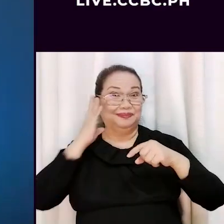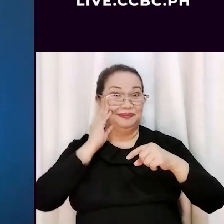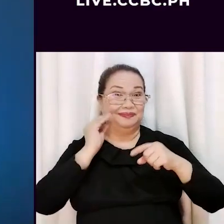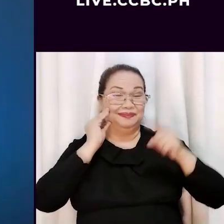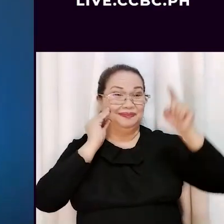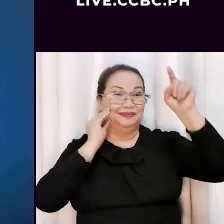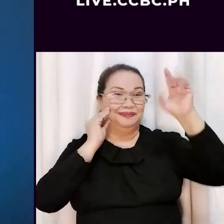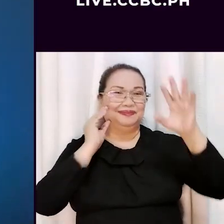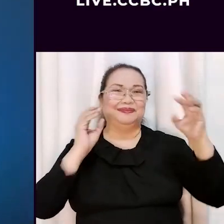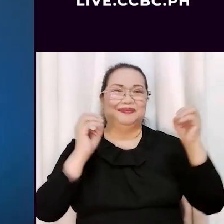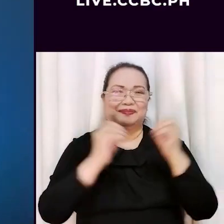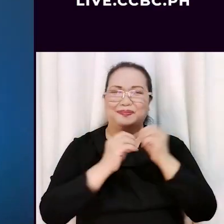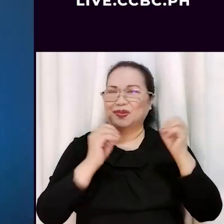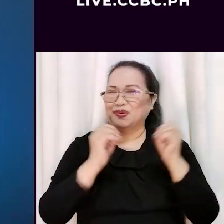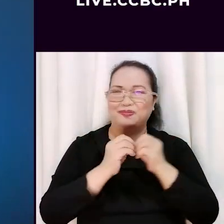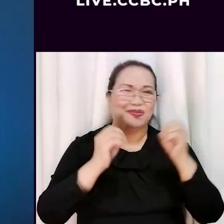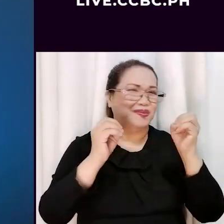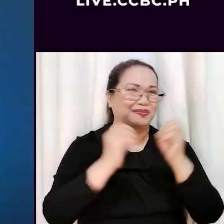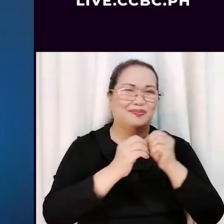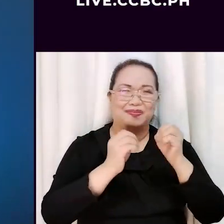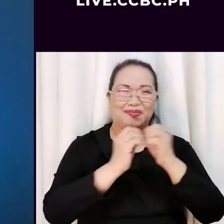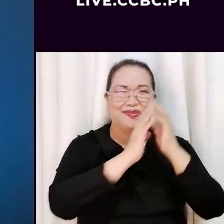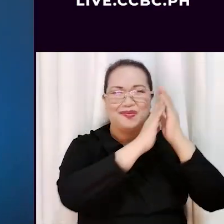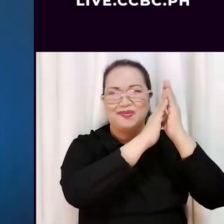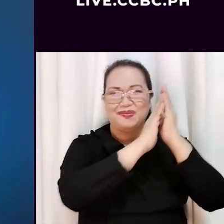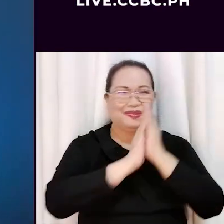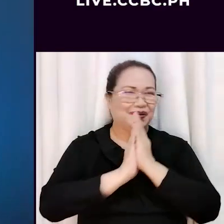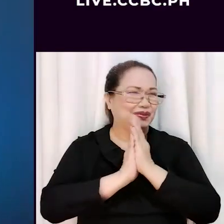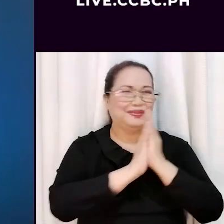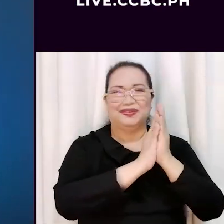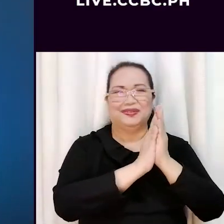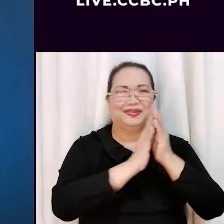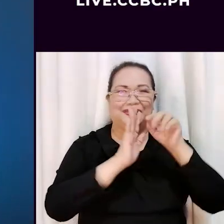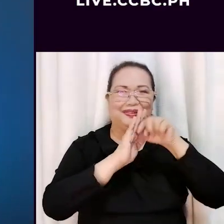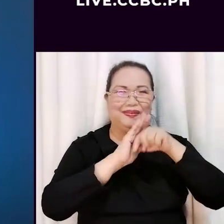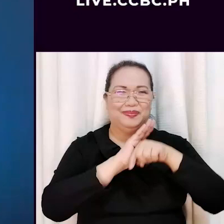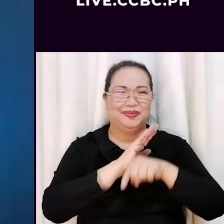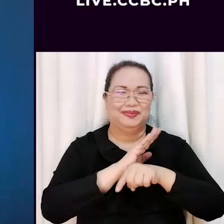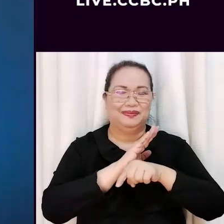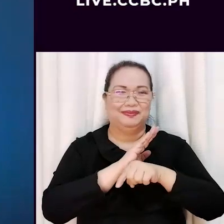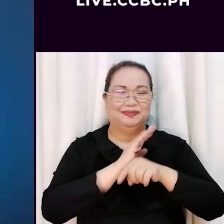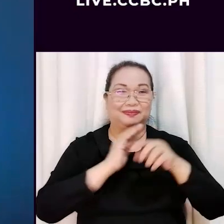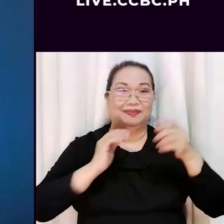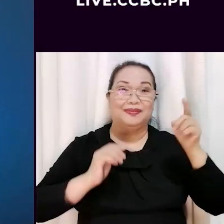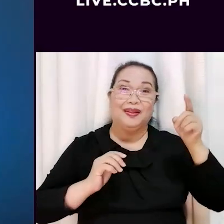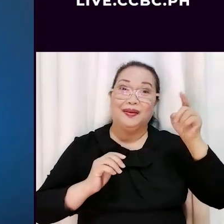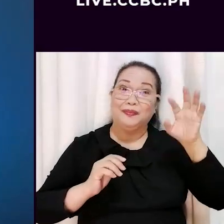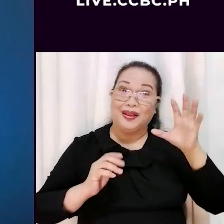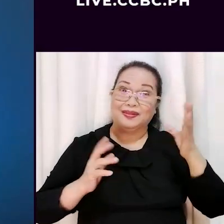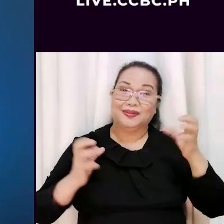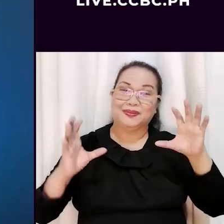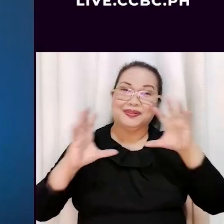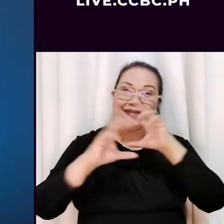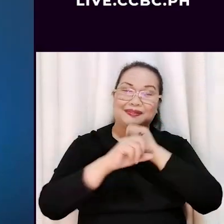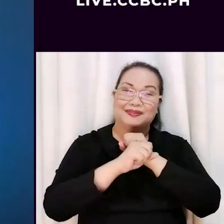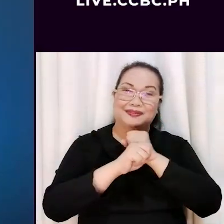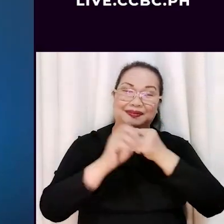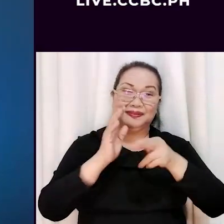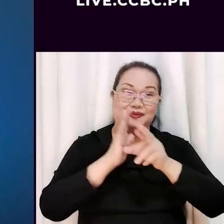Him more than ever. Well, I'd like to just end by reviewing for